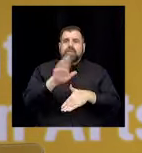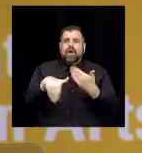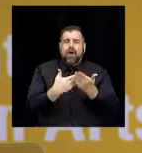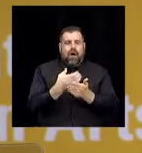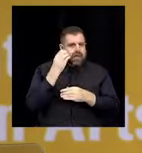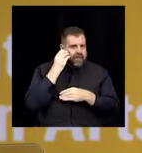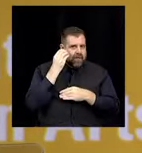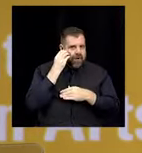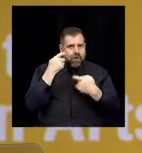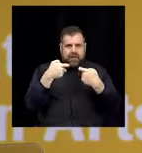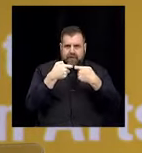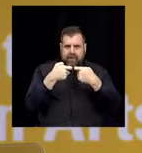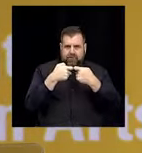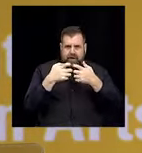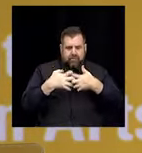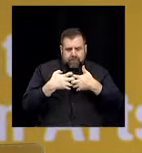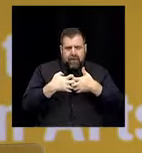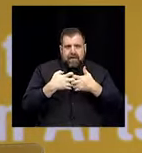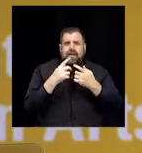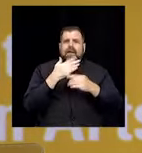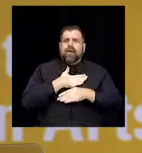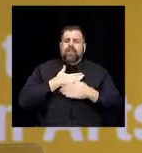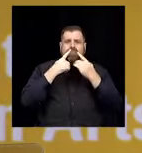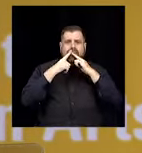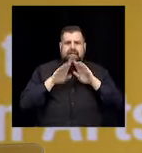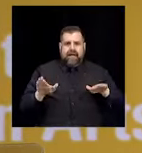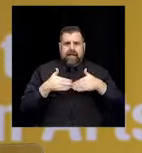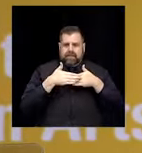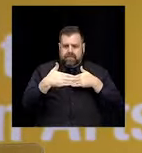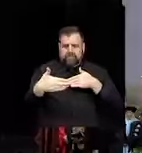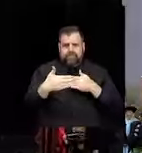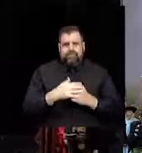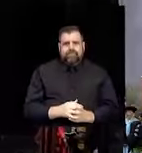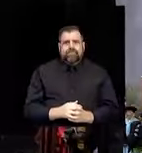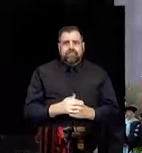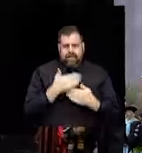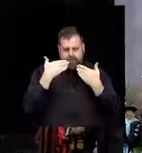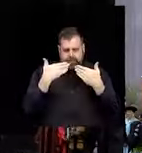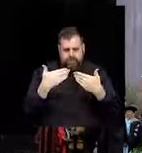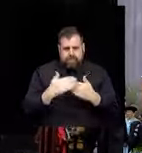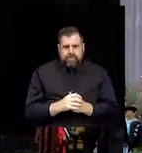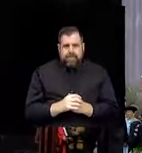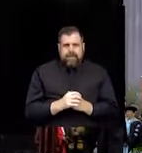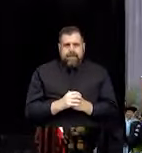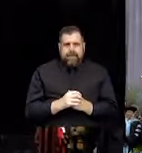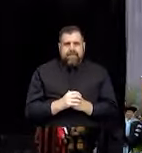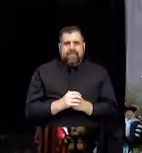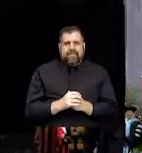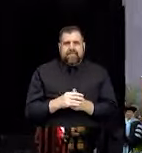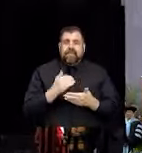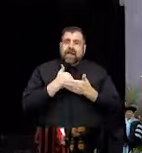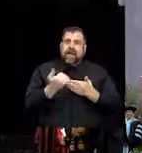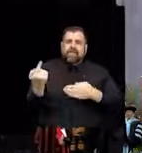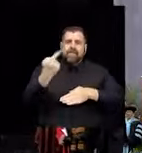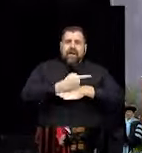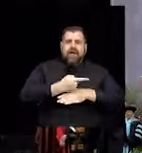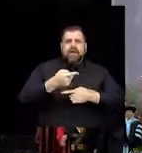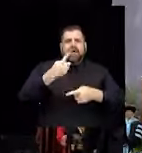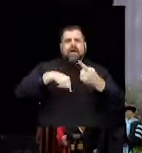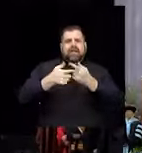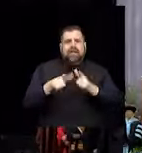and electronic devices be silenced for the duration of the program. Thank you. Helping us today are sign